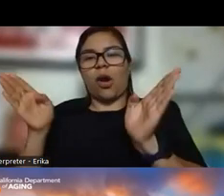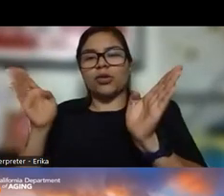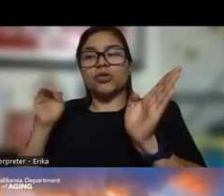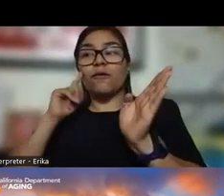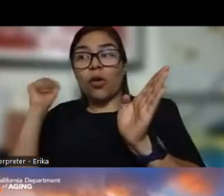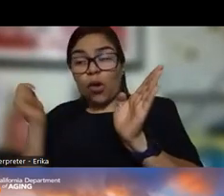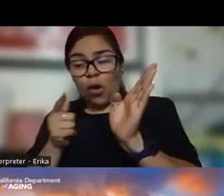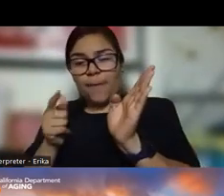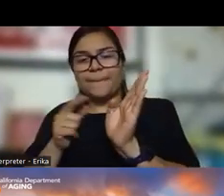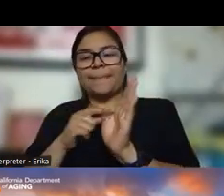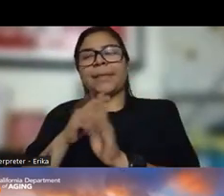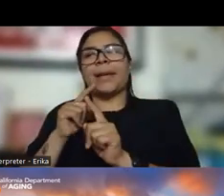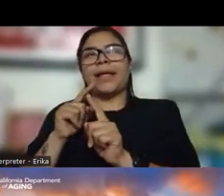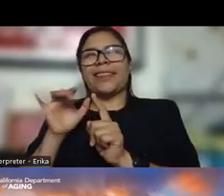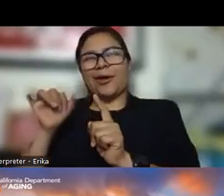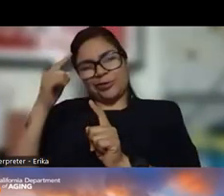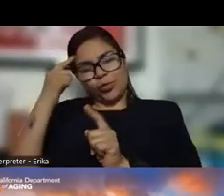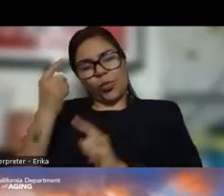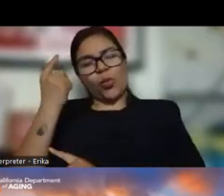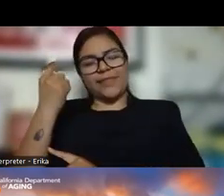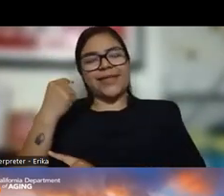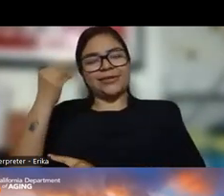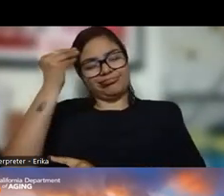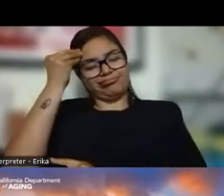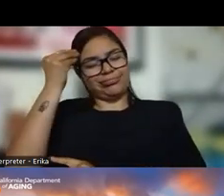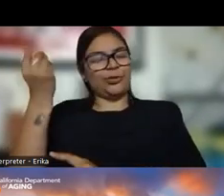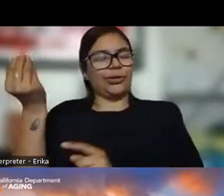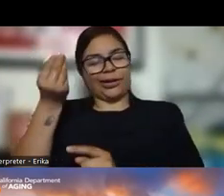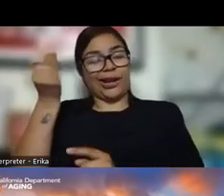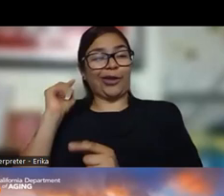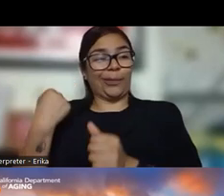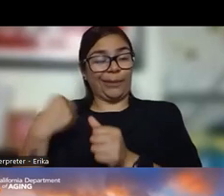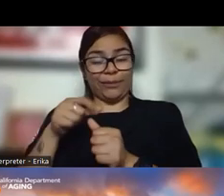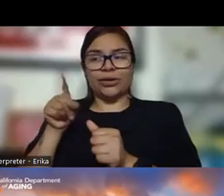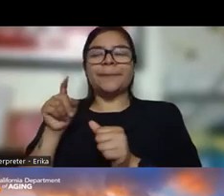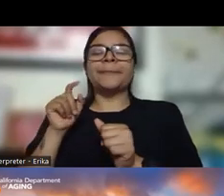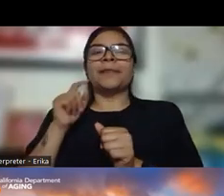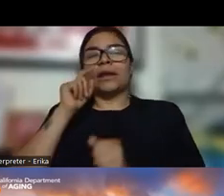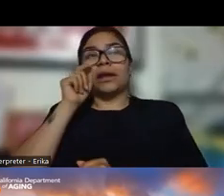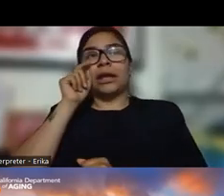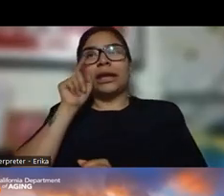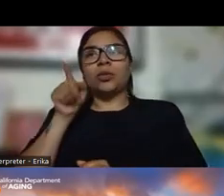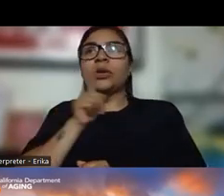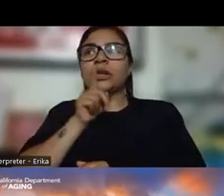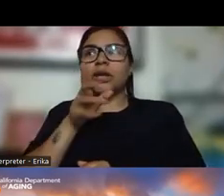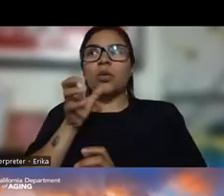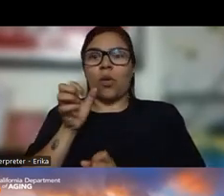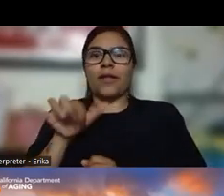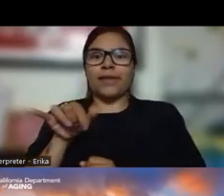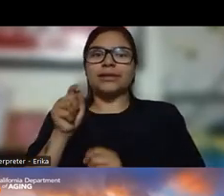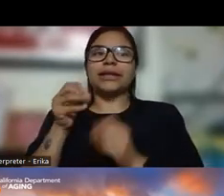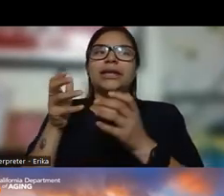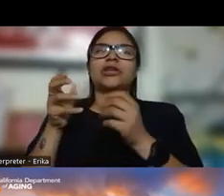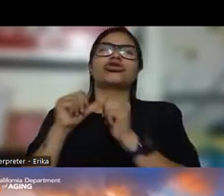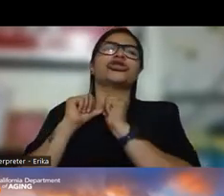out the most in my mind as one that just seemed to be really, really, really trying to ensure that this plan has